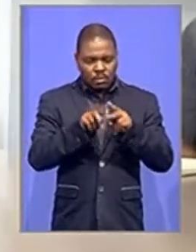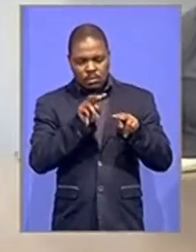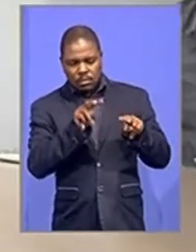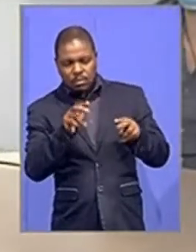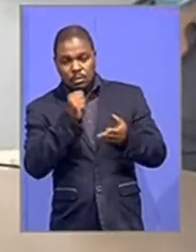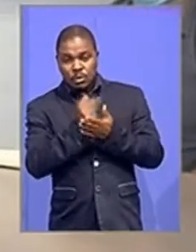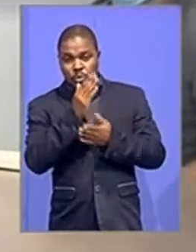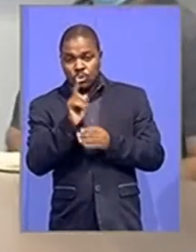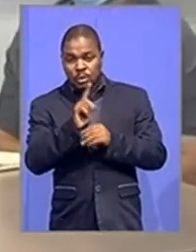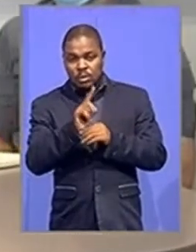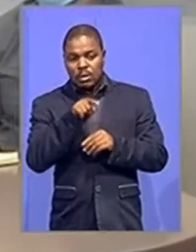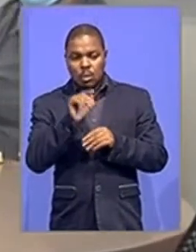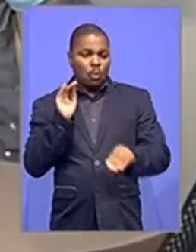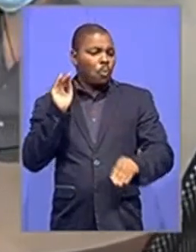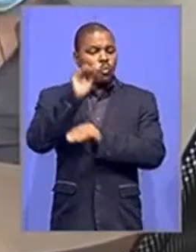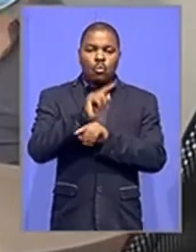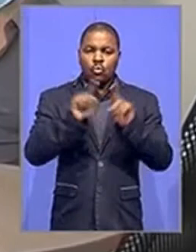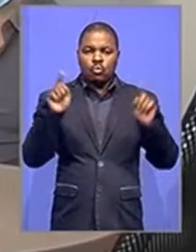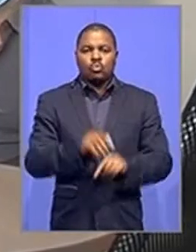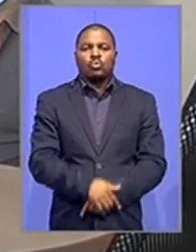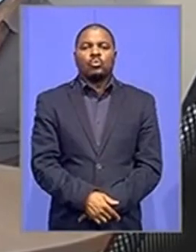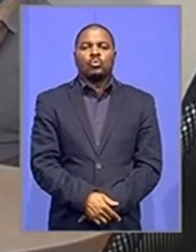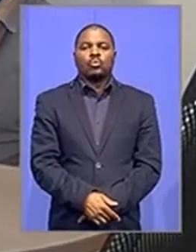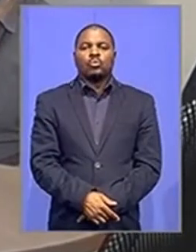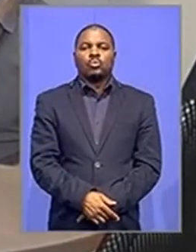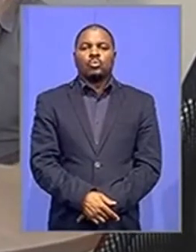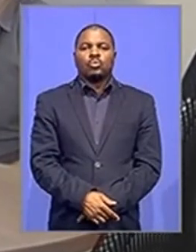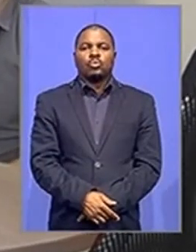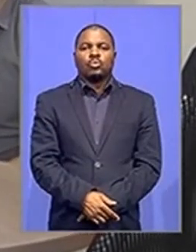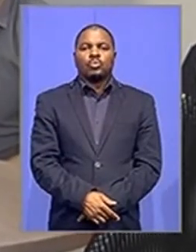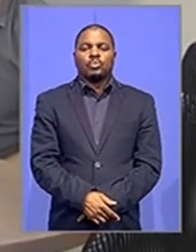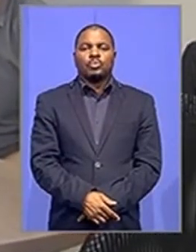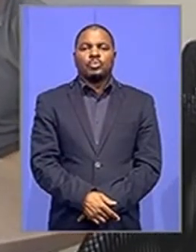go netefatsa gore ga e fetisiwe. Molemo one motho SABC News, Pretoria.